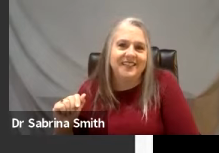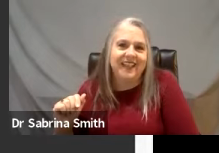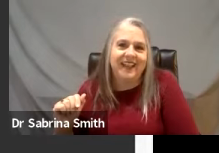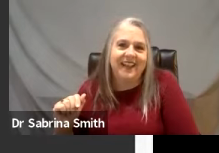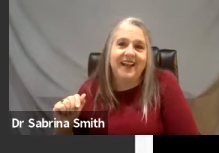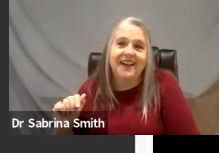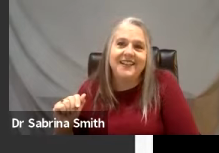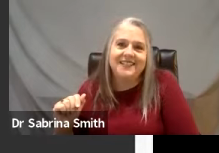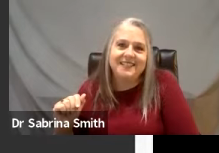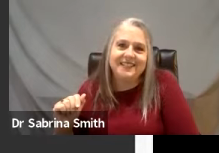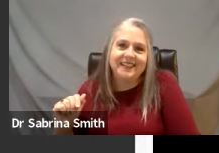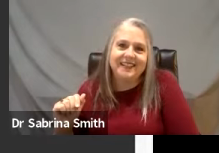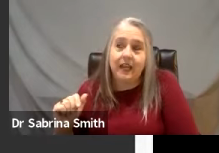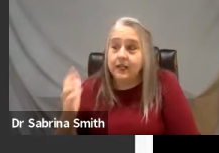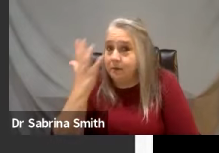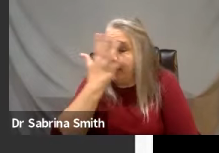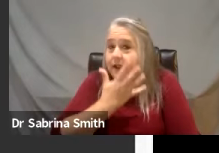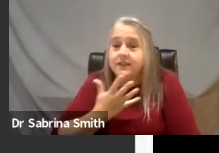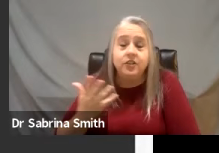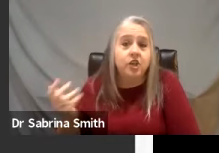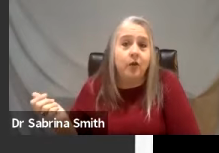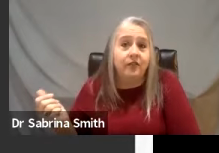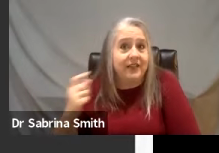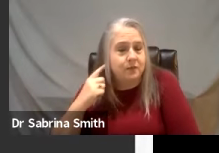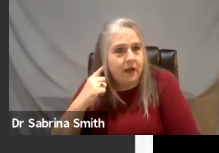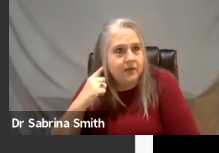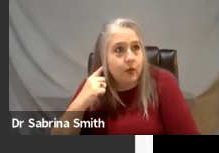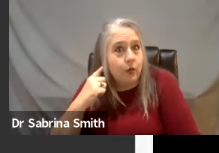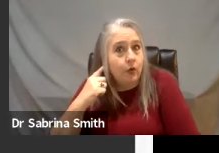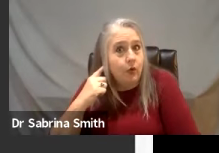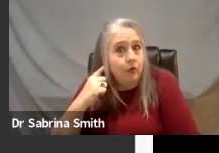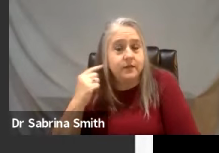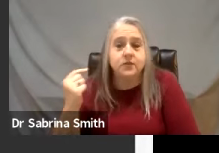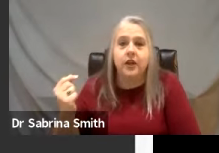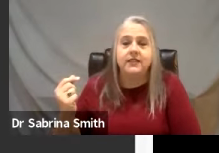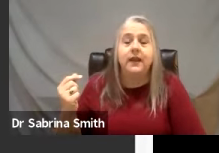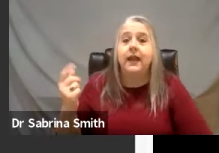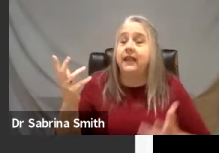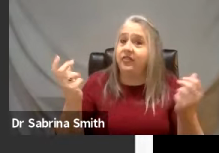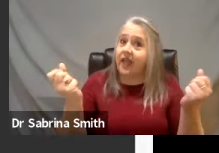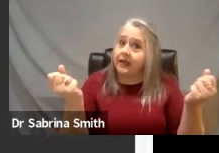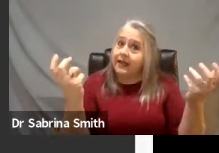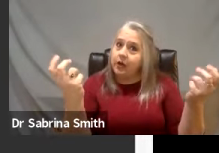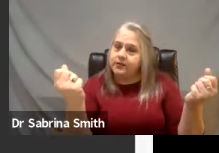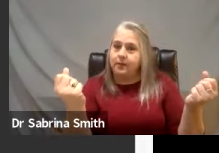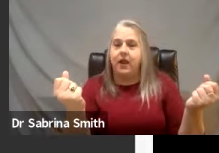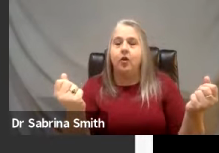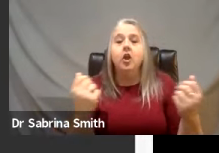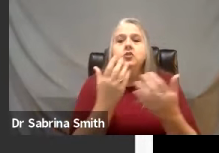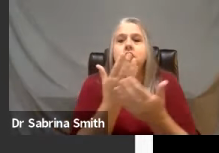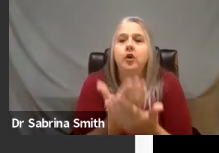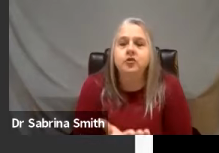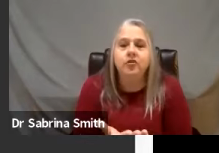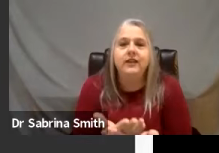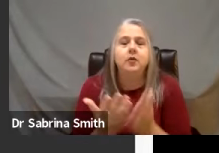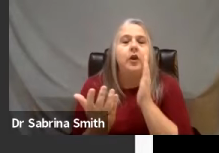coming today, guys. And it didn't show on the face, but I was like, ooh, that's some sarcasm. I got to get that in here somehow.